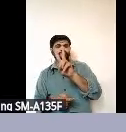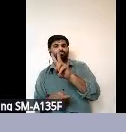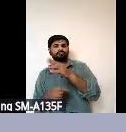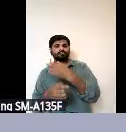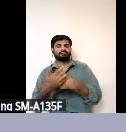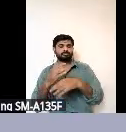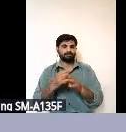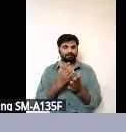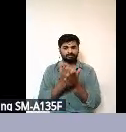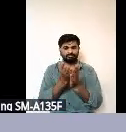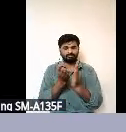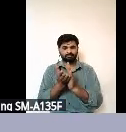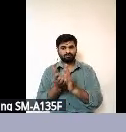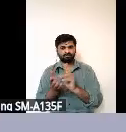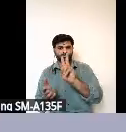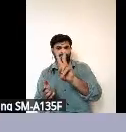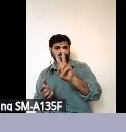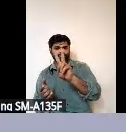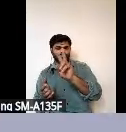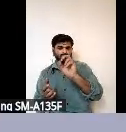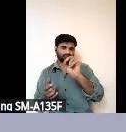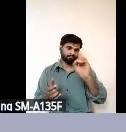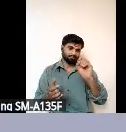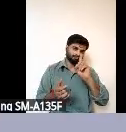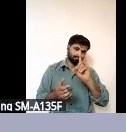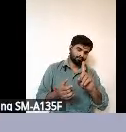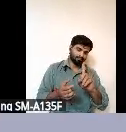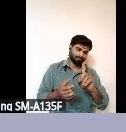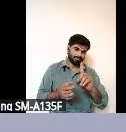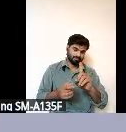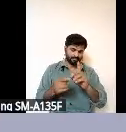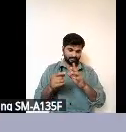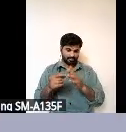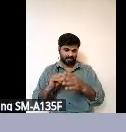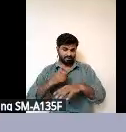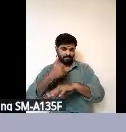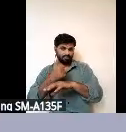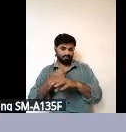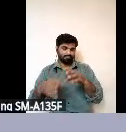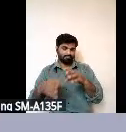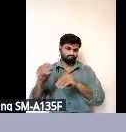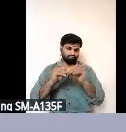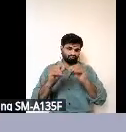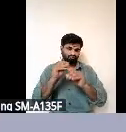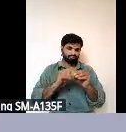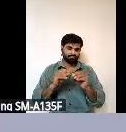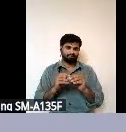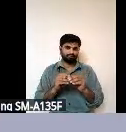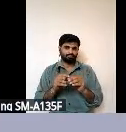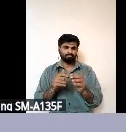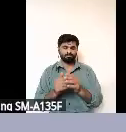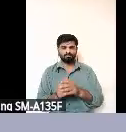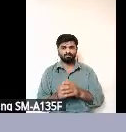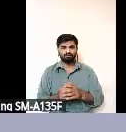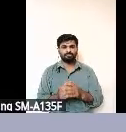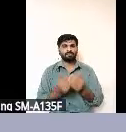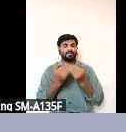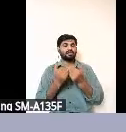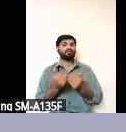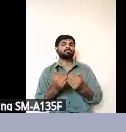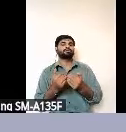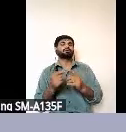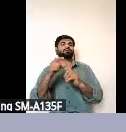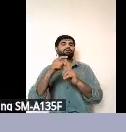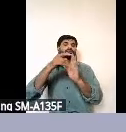2001 census, and that was sort of first time gave a more comprehensive disability data in independent